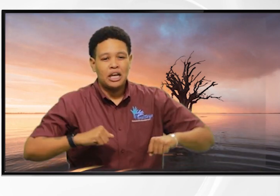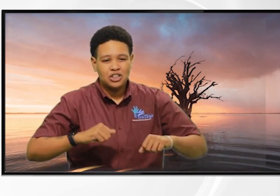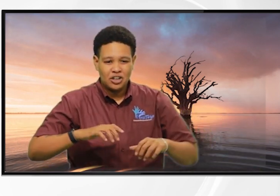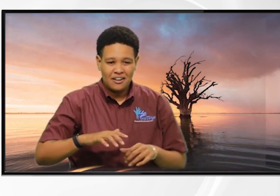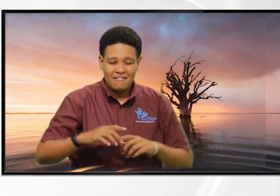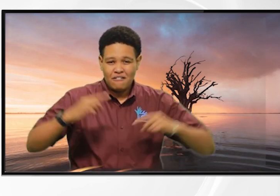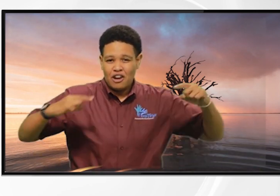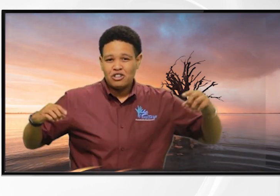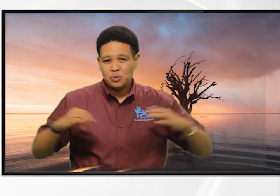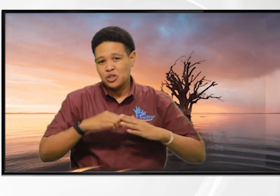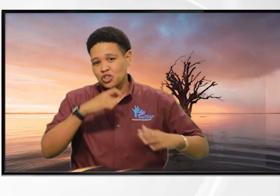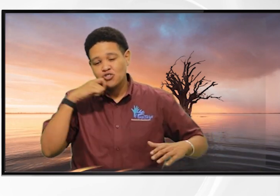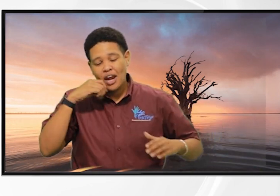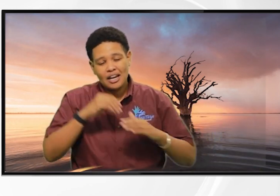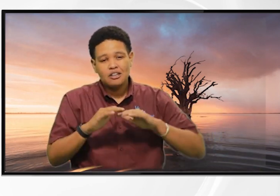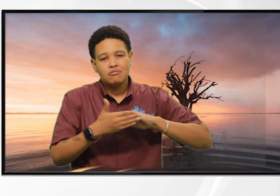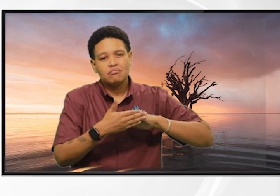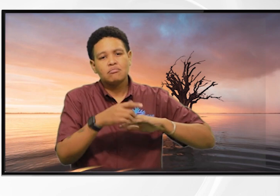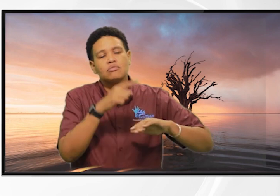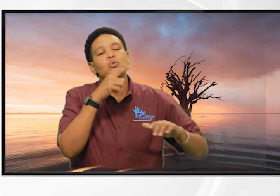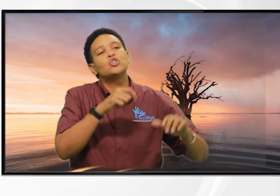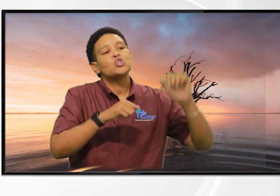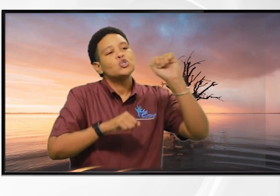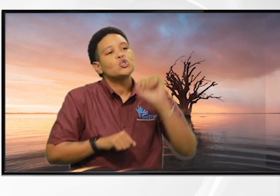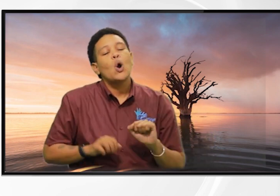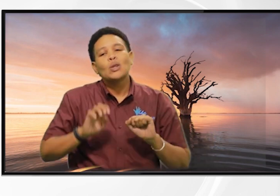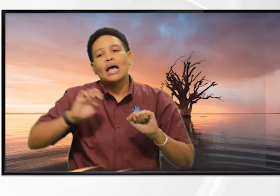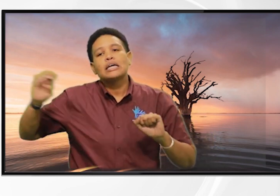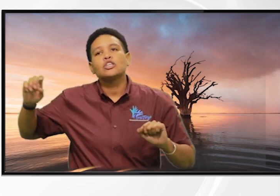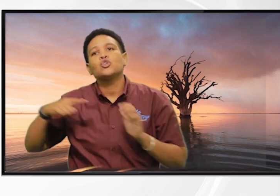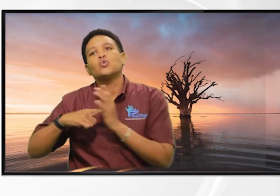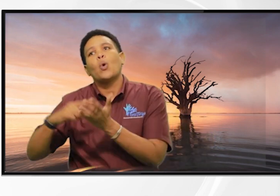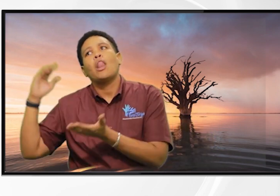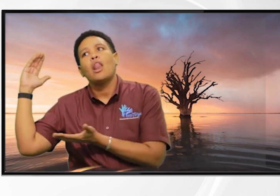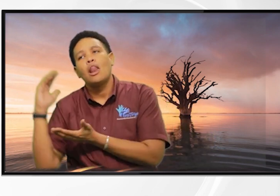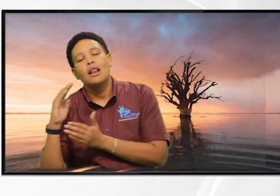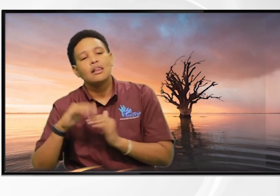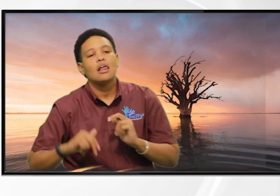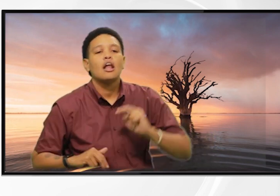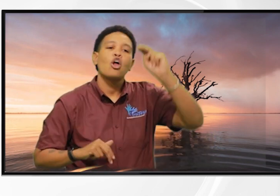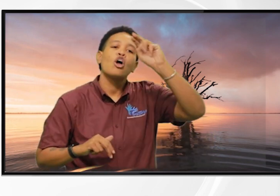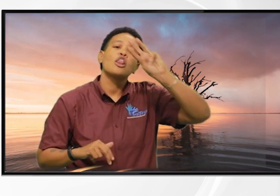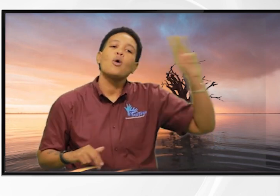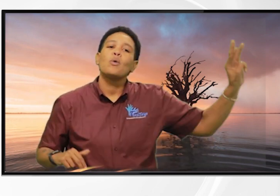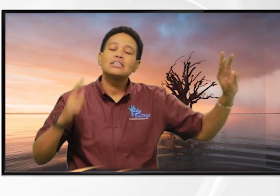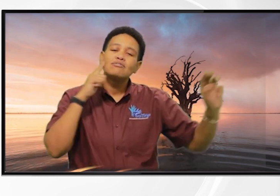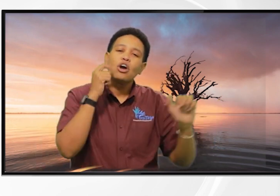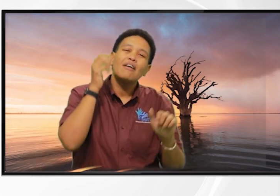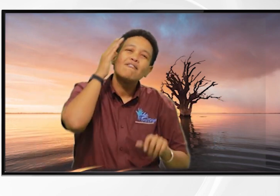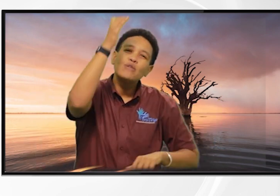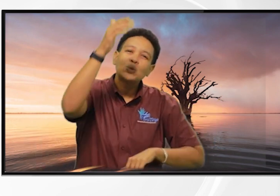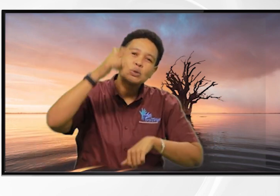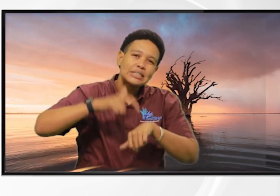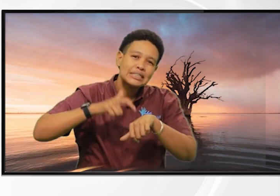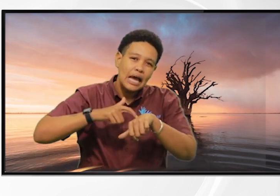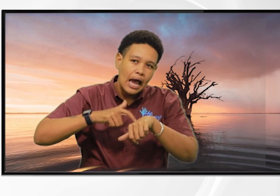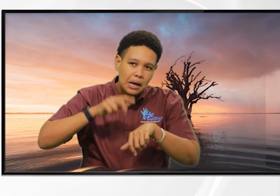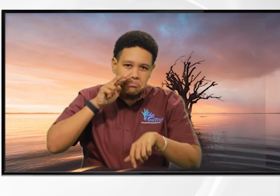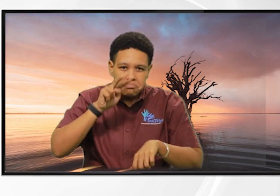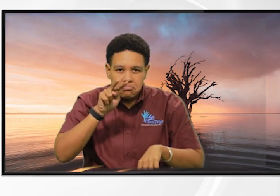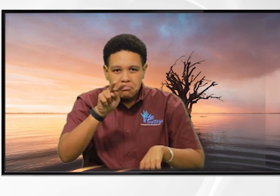the south and east showing greater decreases than the north and west for each future time